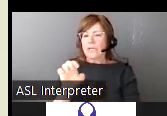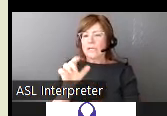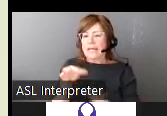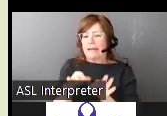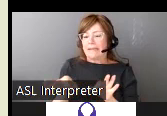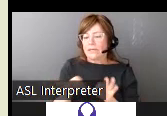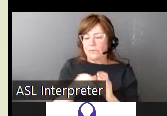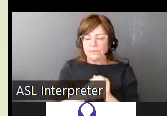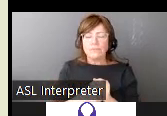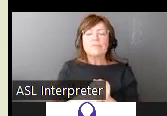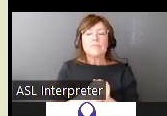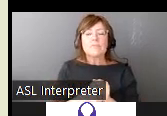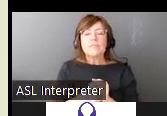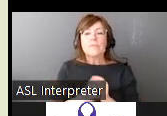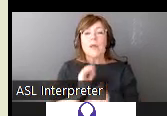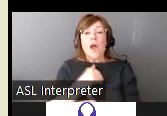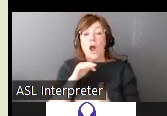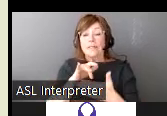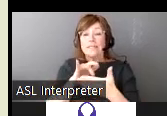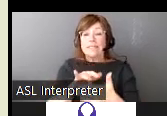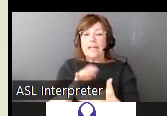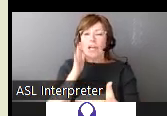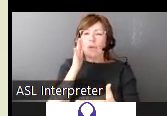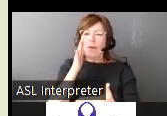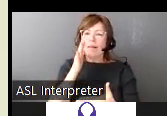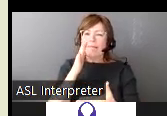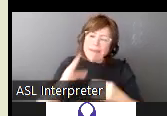this gap in this area.